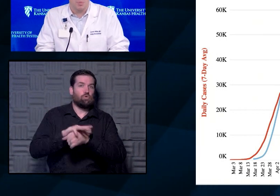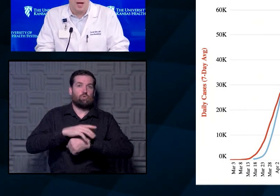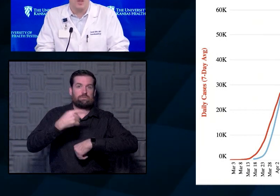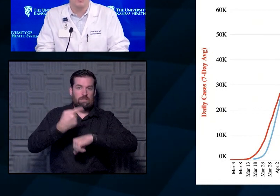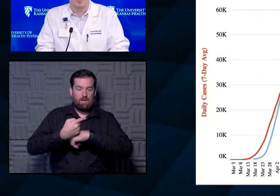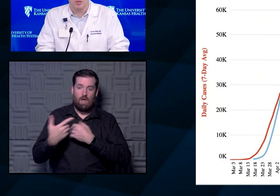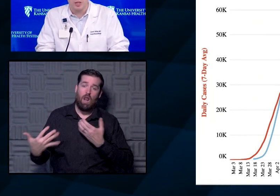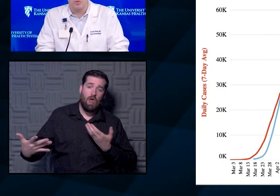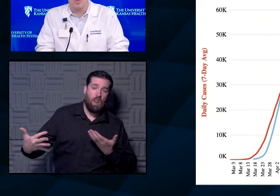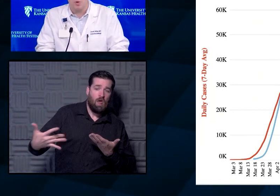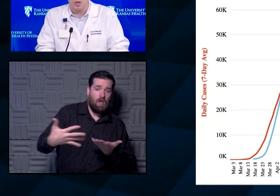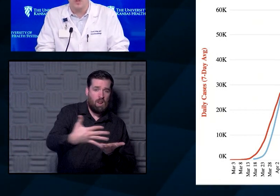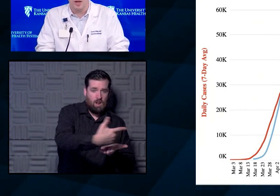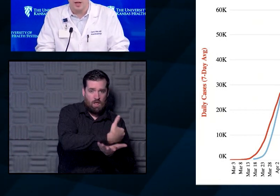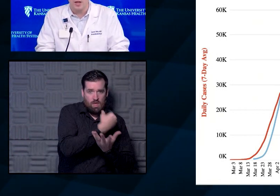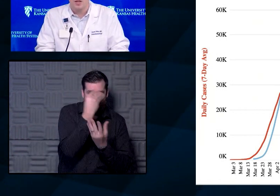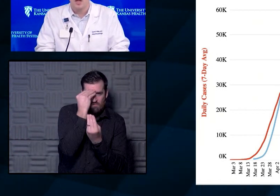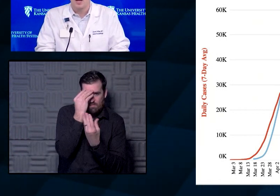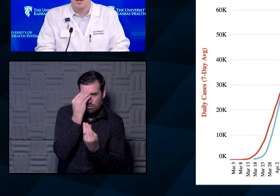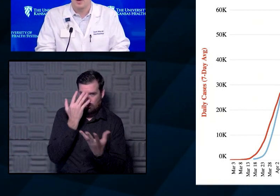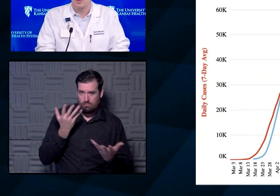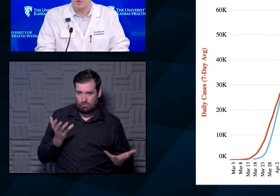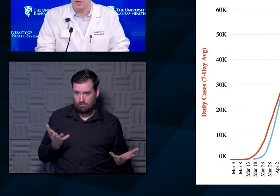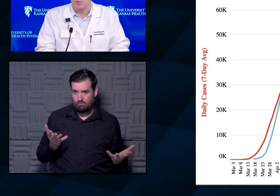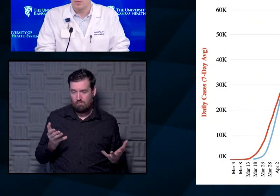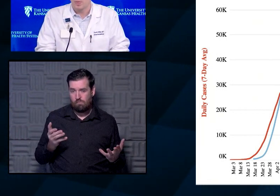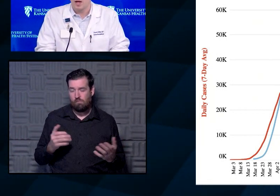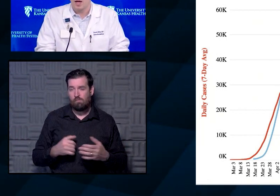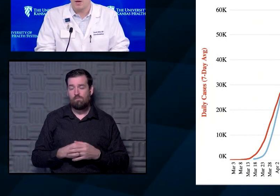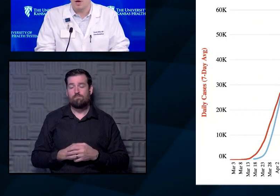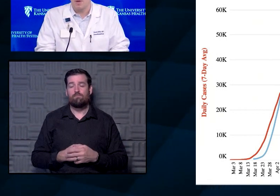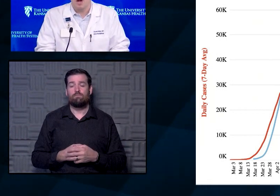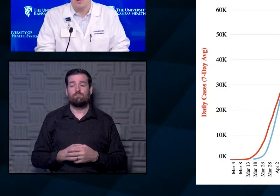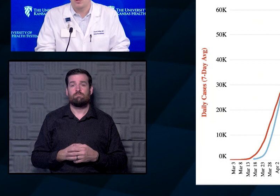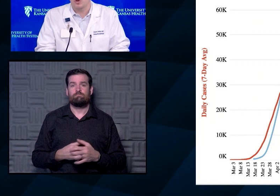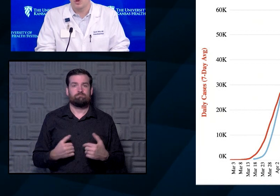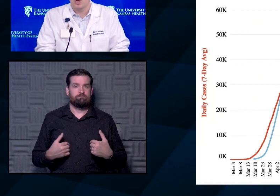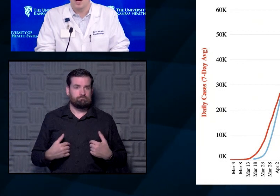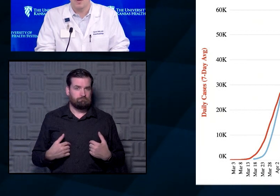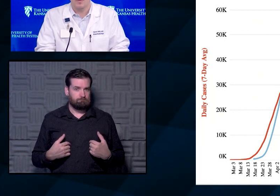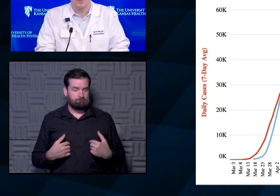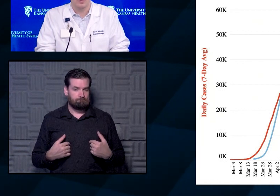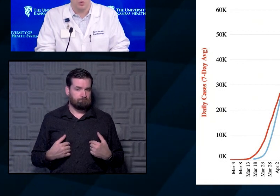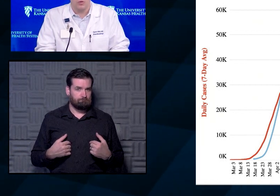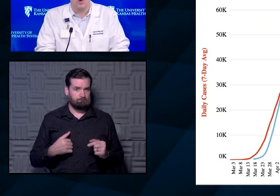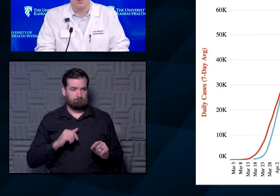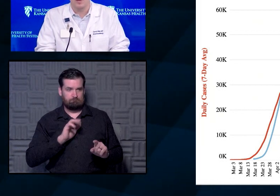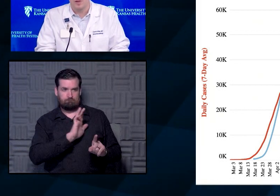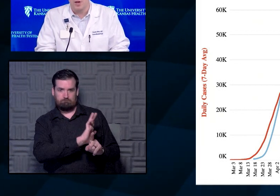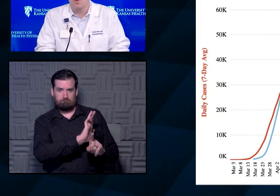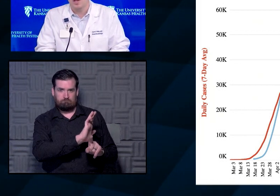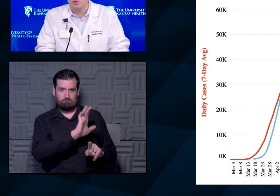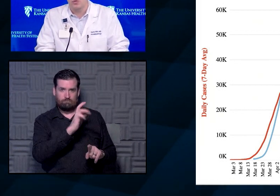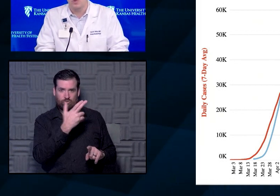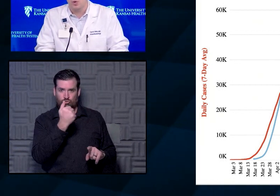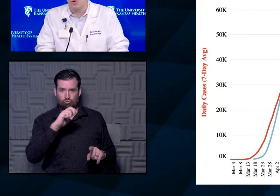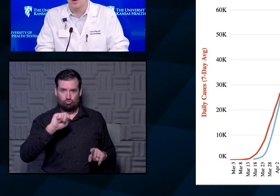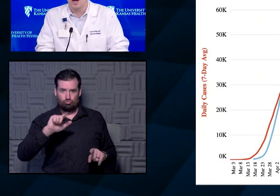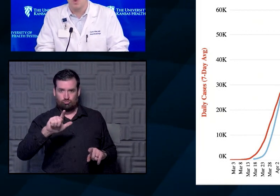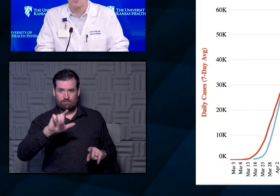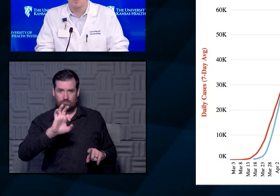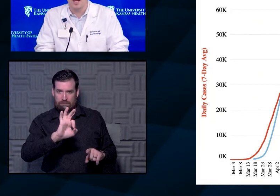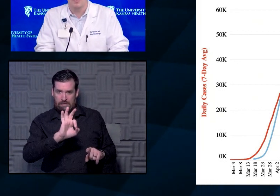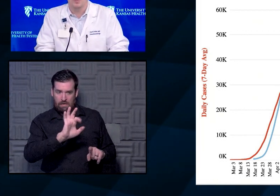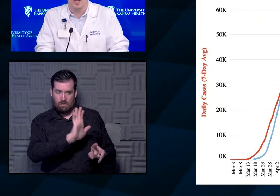of compiled, publicly reported data that was available. I'm not sure of the source or the date range